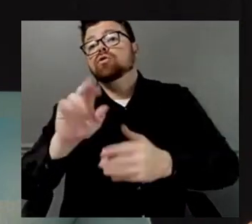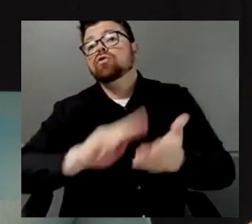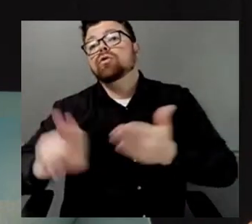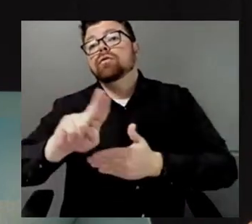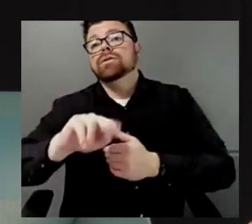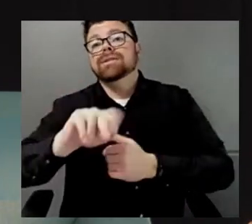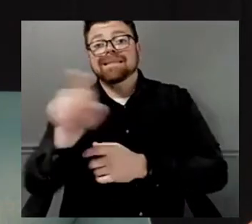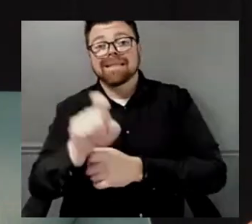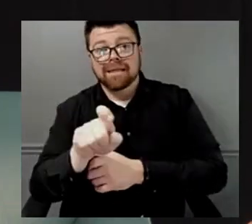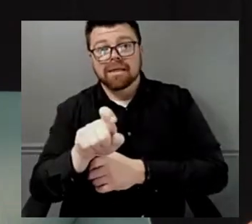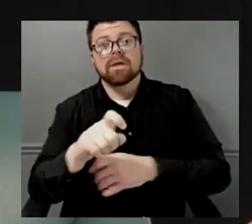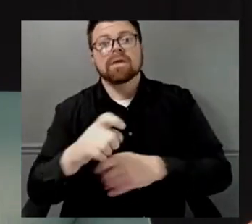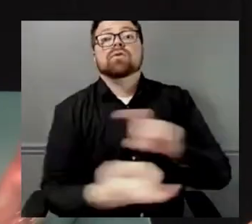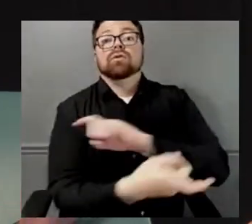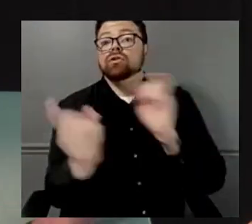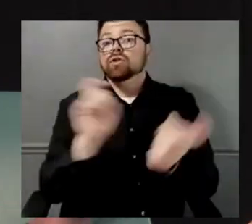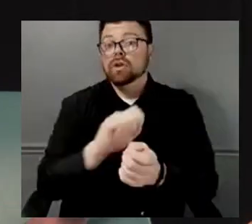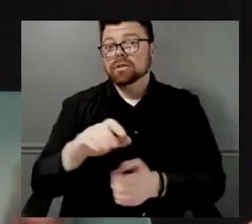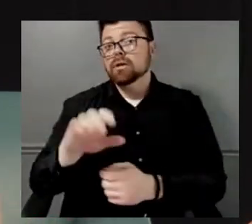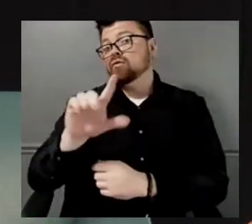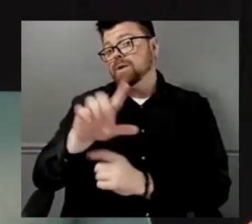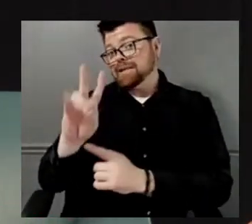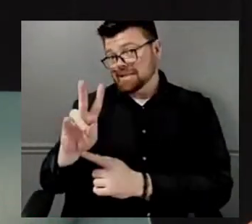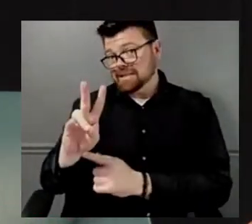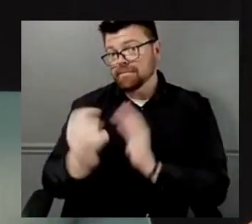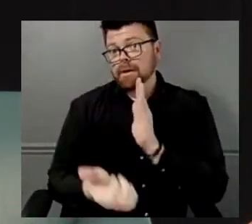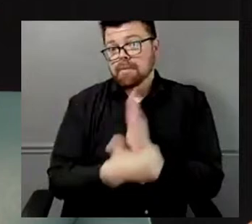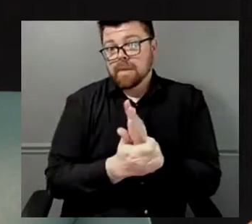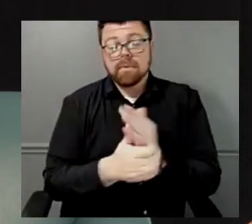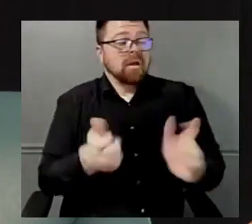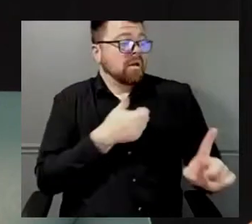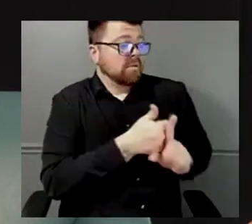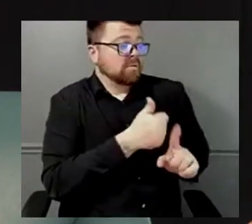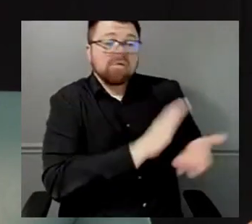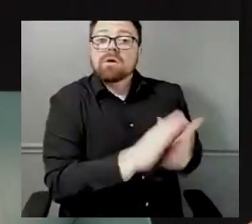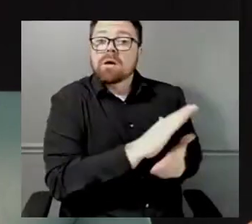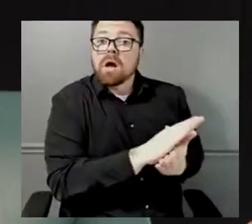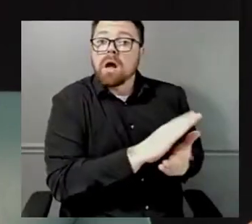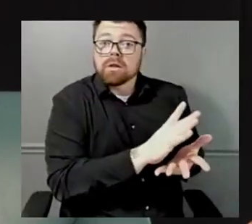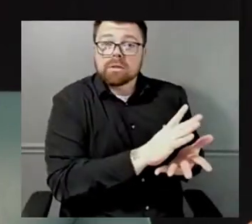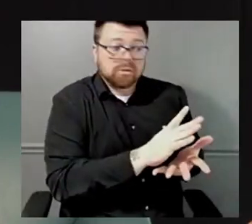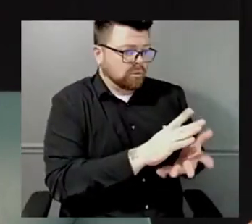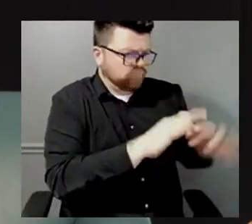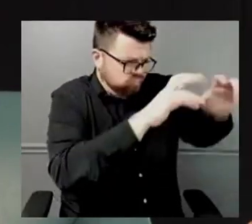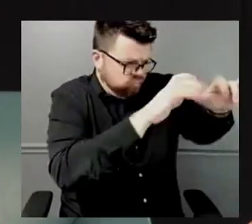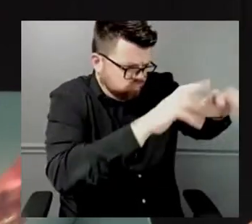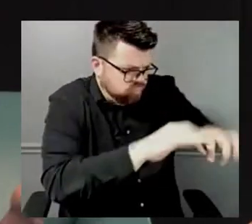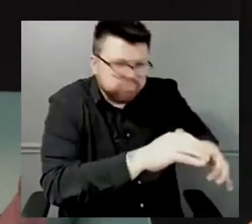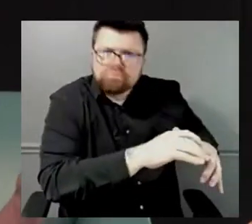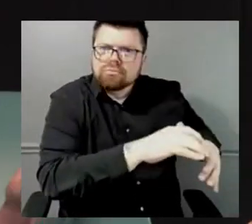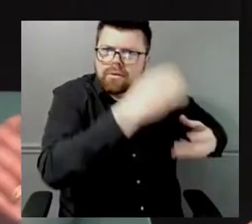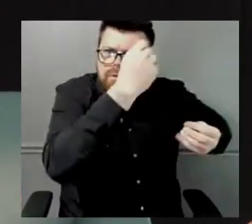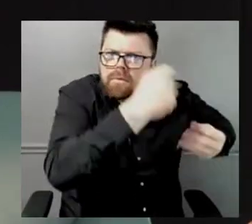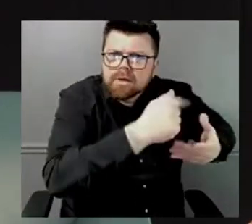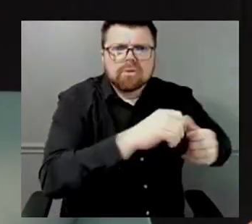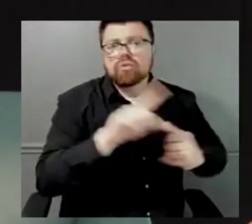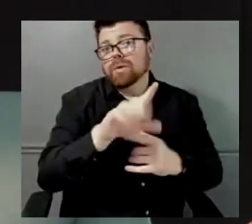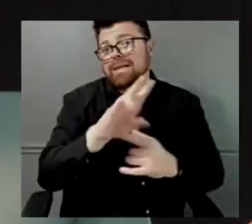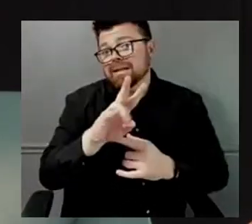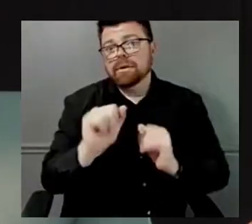of the 27th Amendment. He was writing a college paper, discovered that the 27th Amendment, which is about, it says that